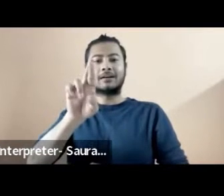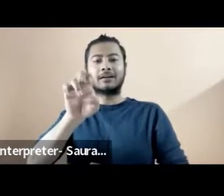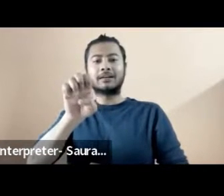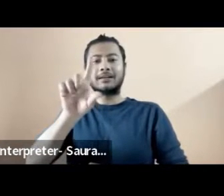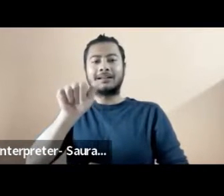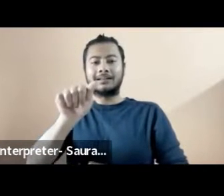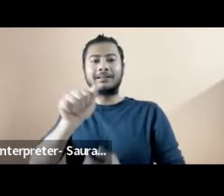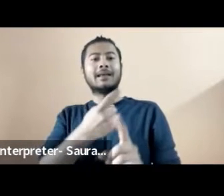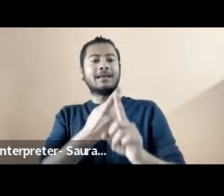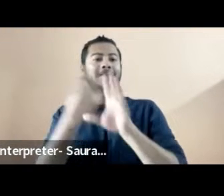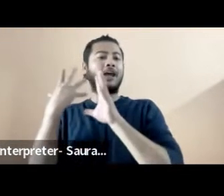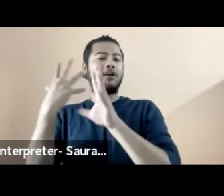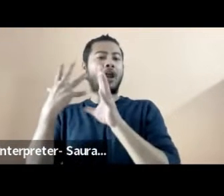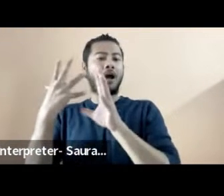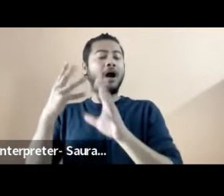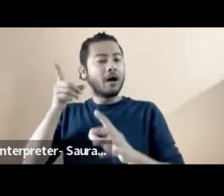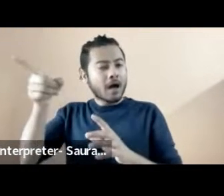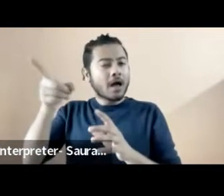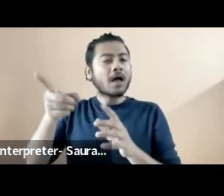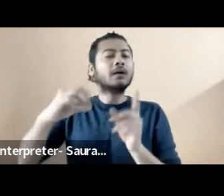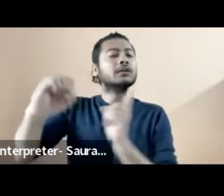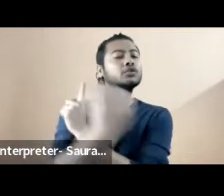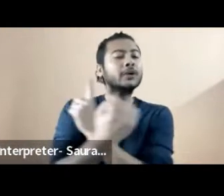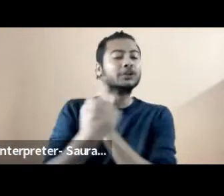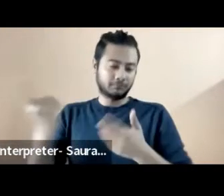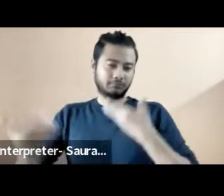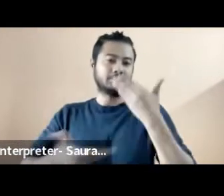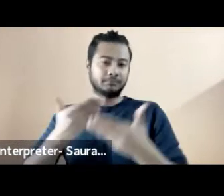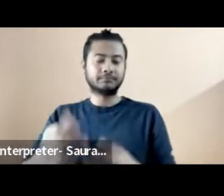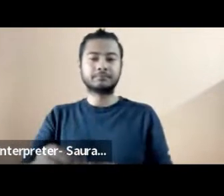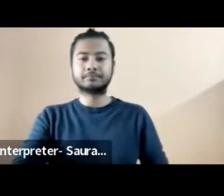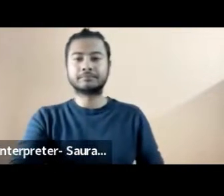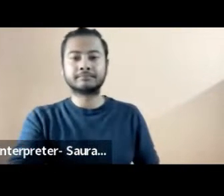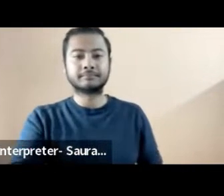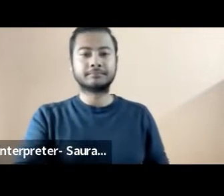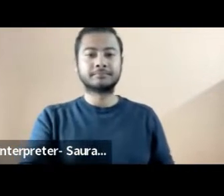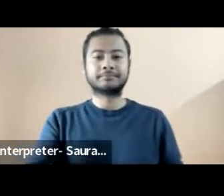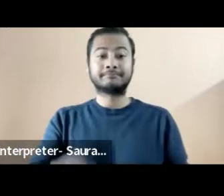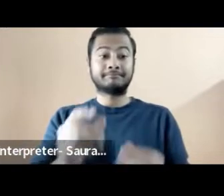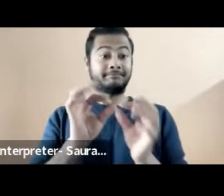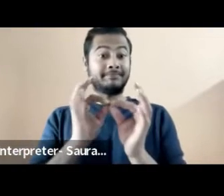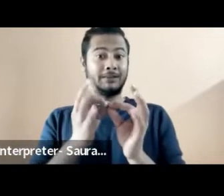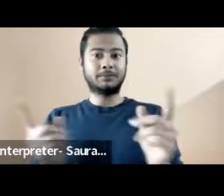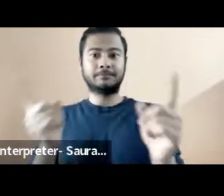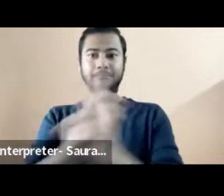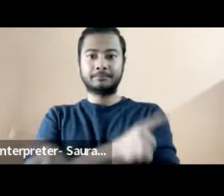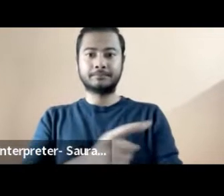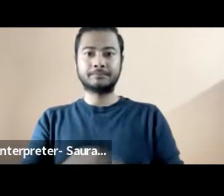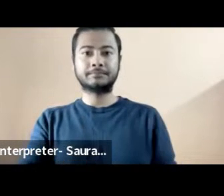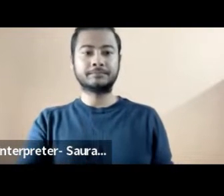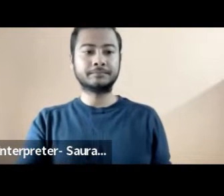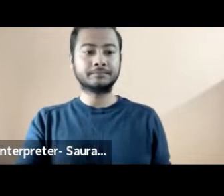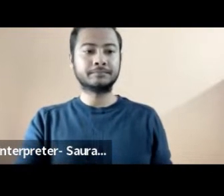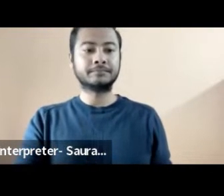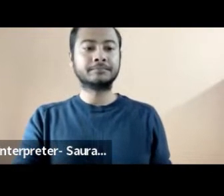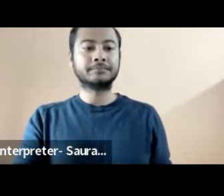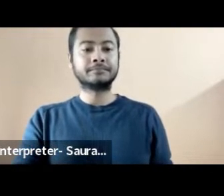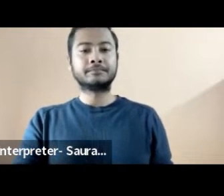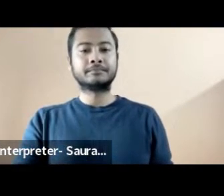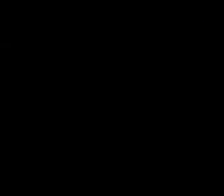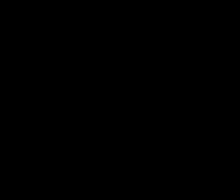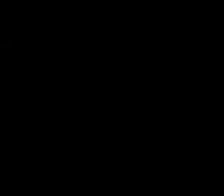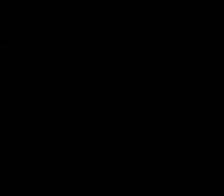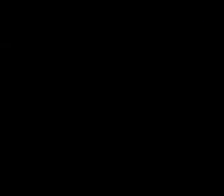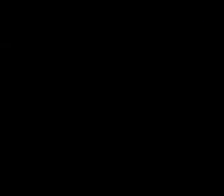his presentation. Thanks, Devaki. So Ms. Ami has taken us through the process of conducting a witness